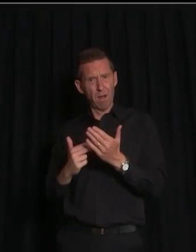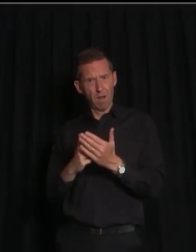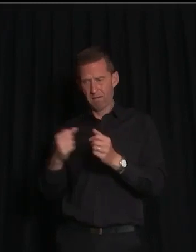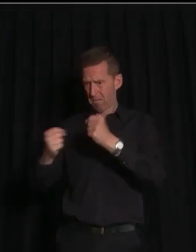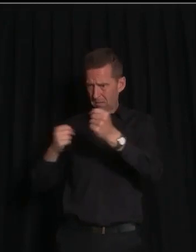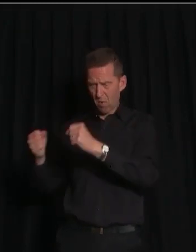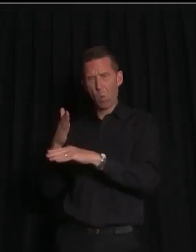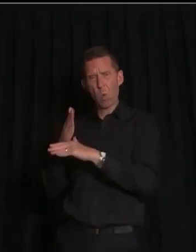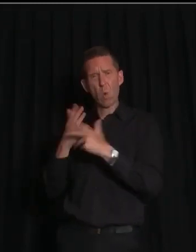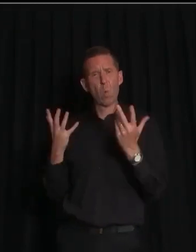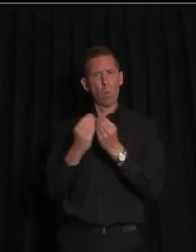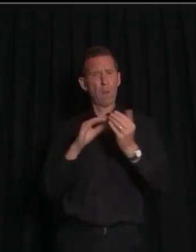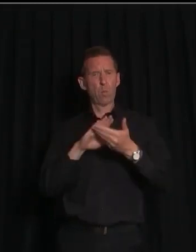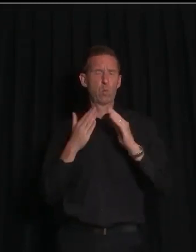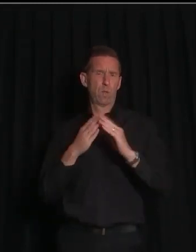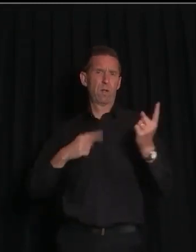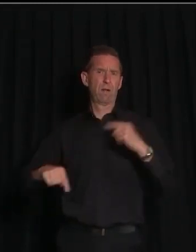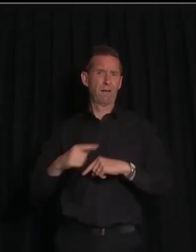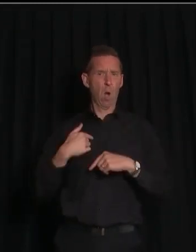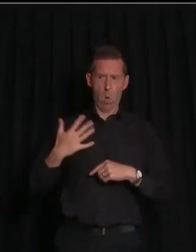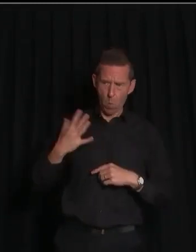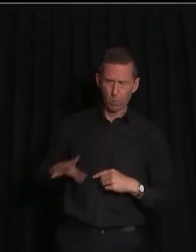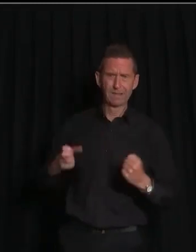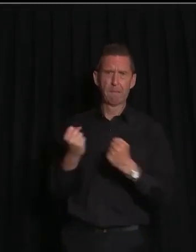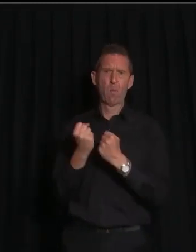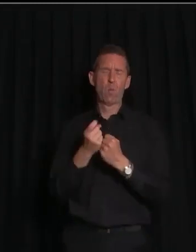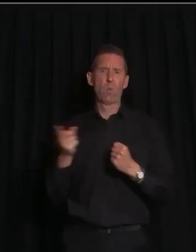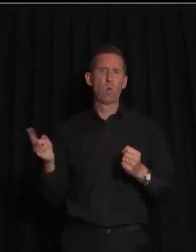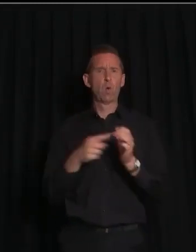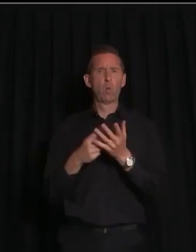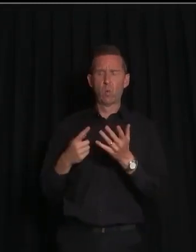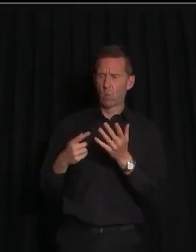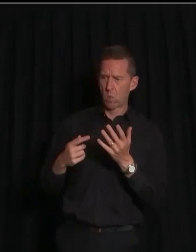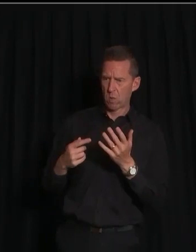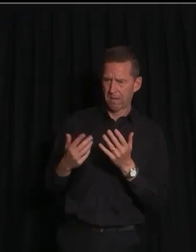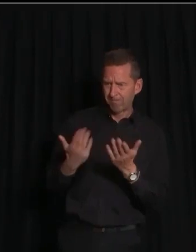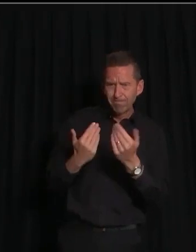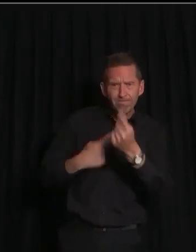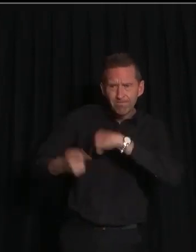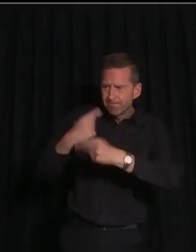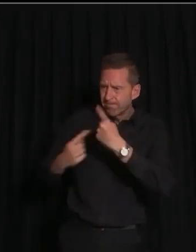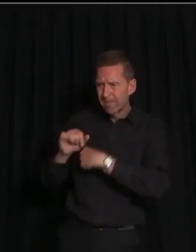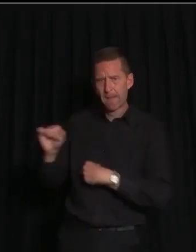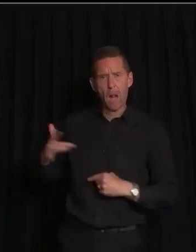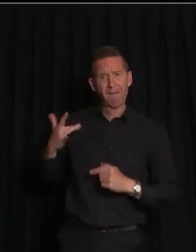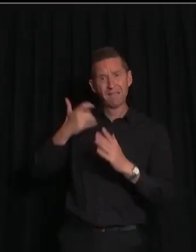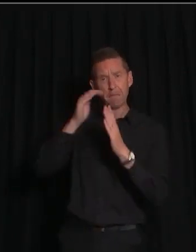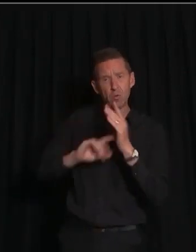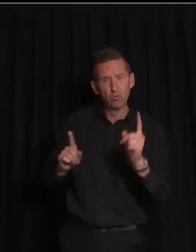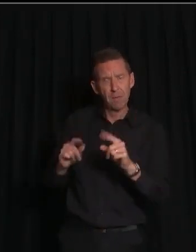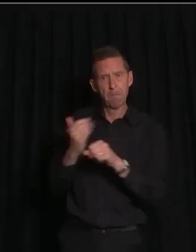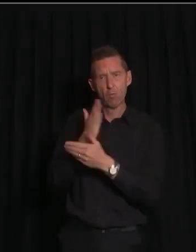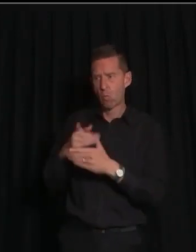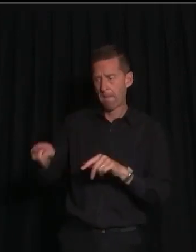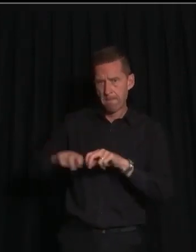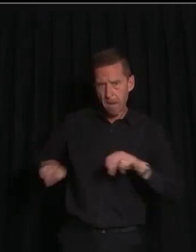with the communities in which we want to support, to get their lived experiences, and to ensure those panels, those